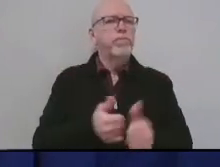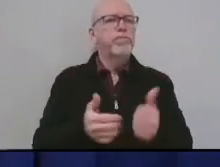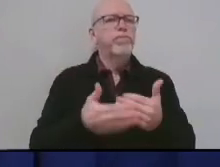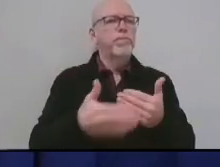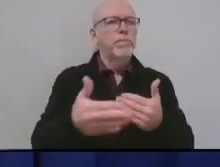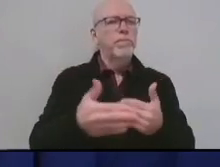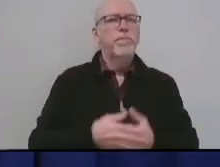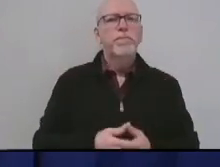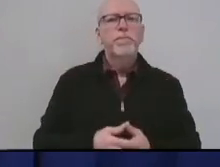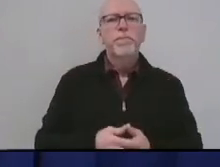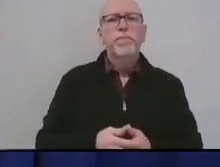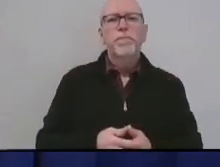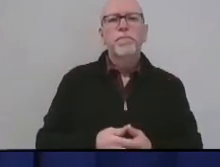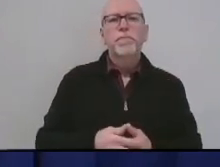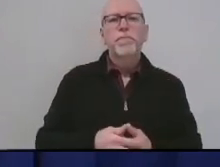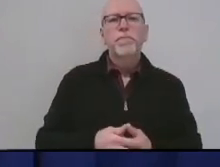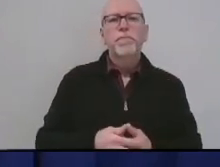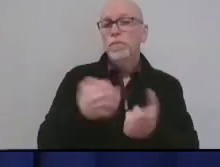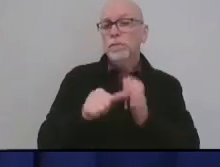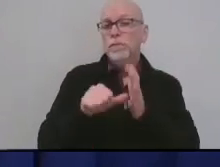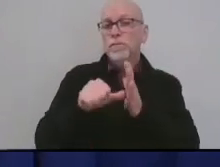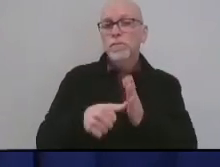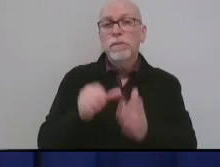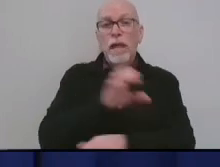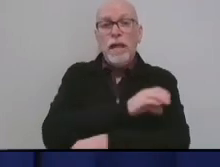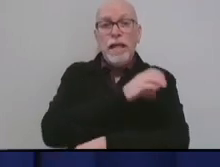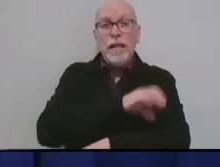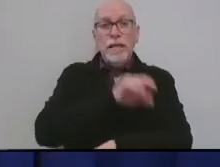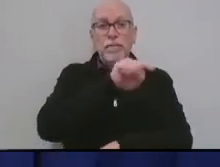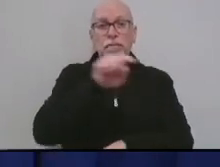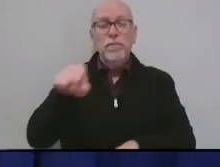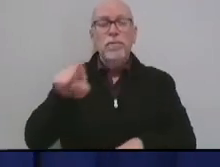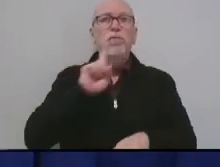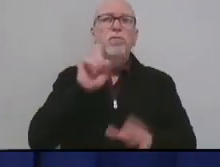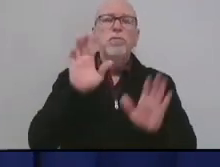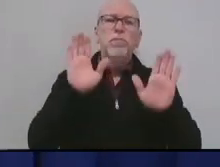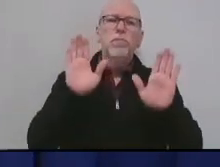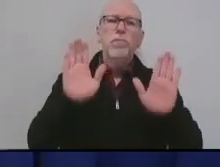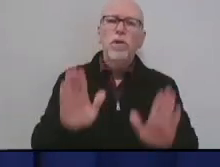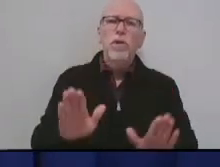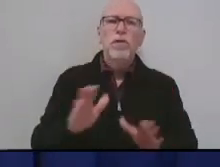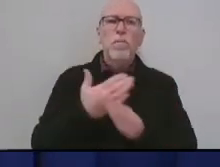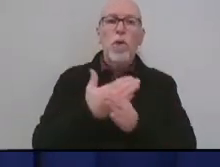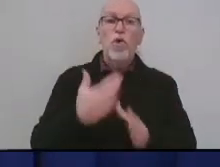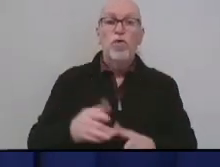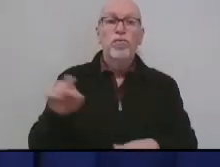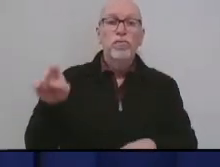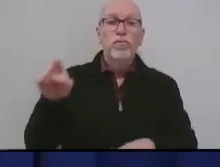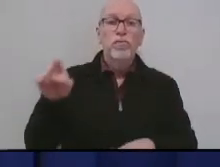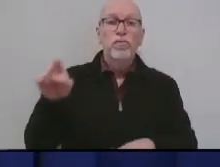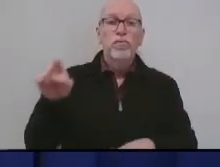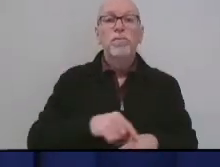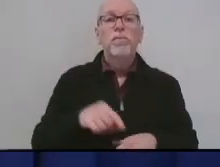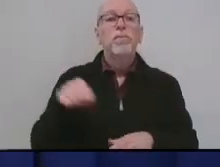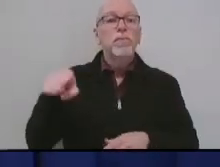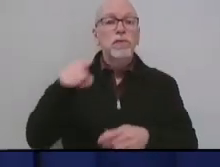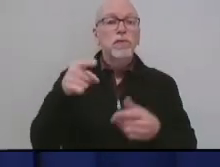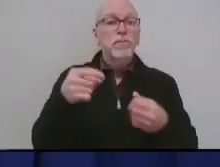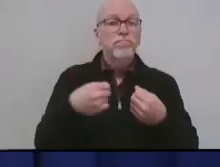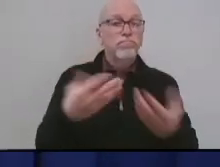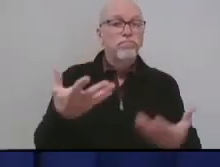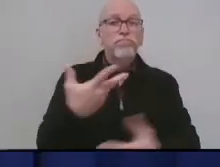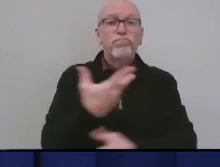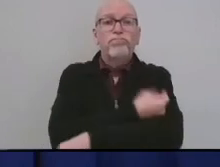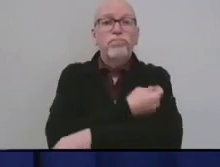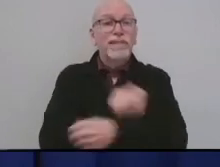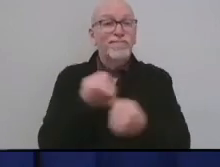the clinics have been amazing partners to us. To have administered as many vaccines as we have in such a short